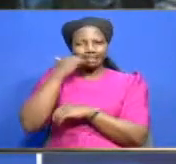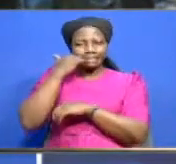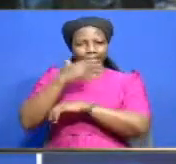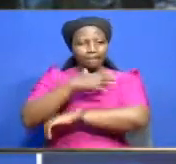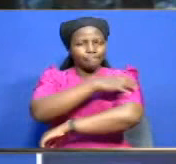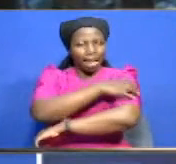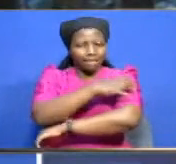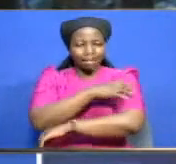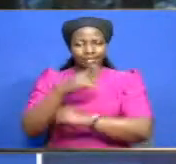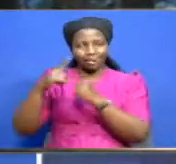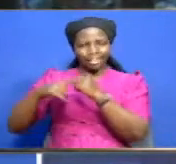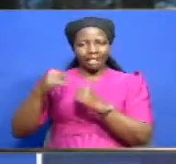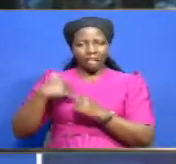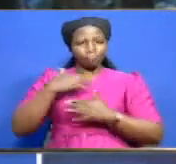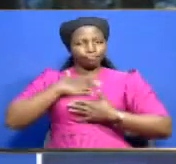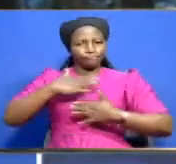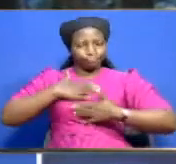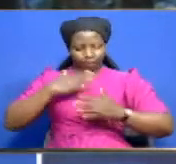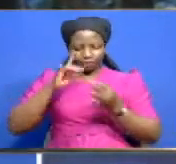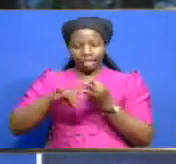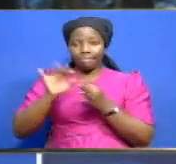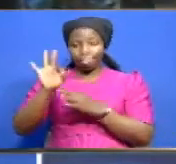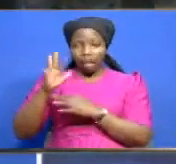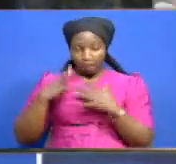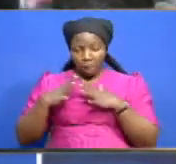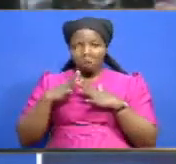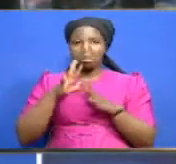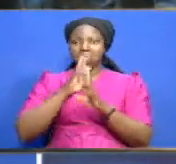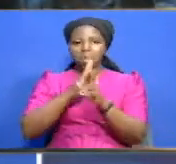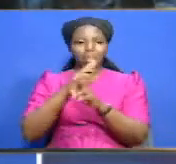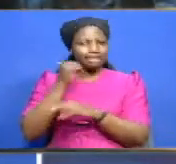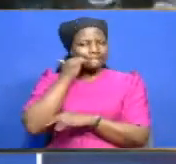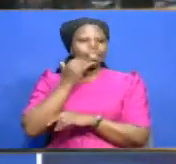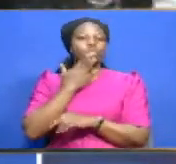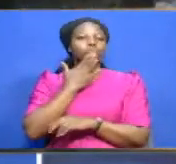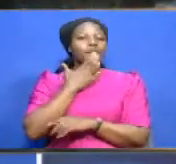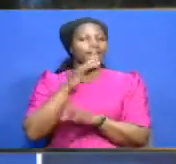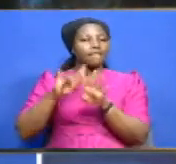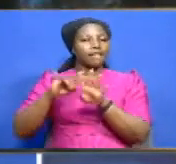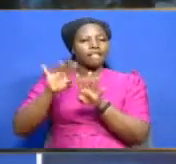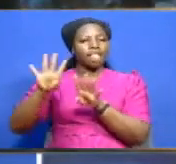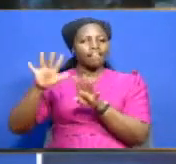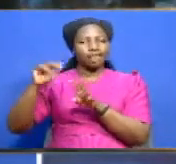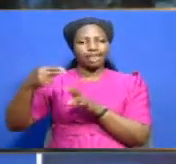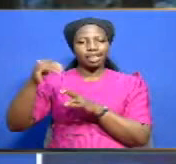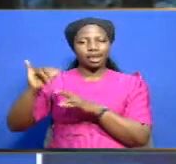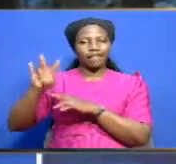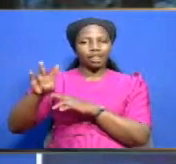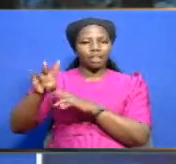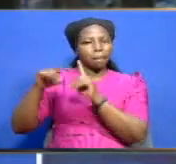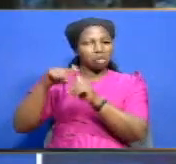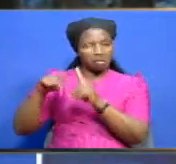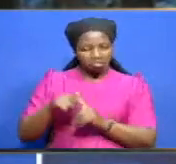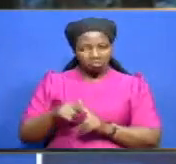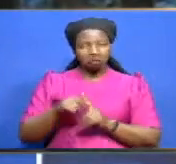had asthma, 3 people reported diabetes, 5 are HIV positive, 1